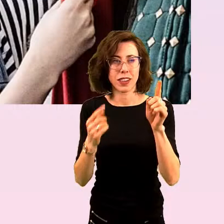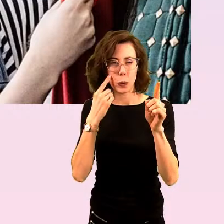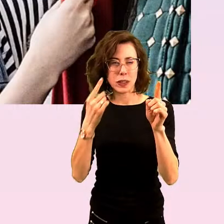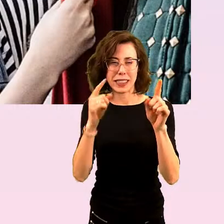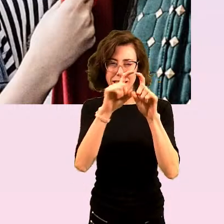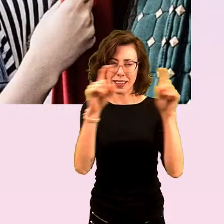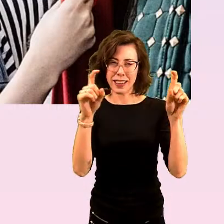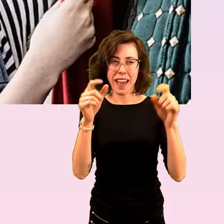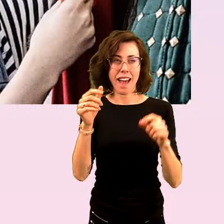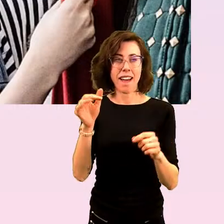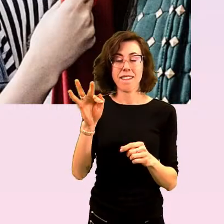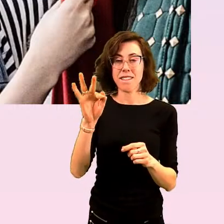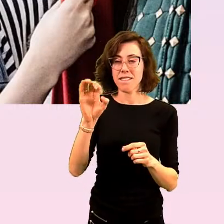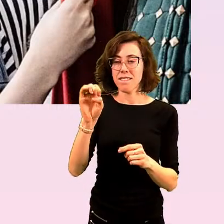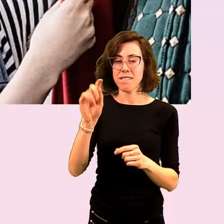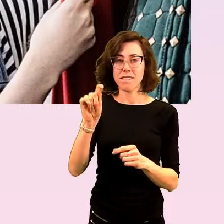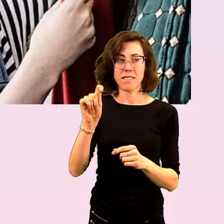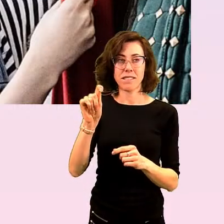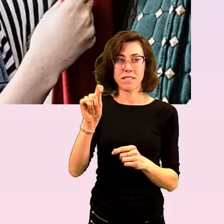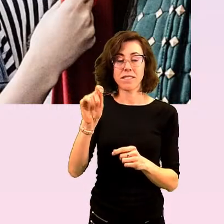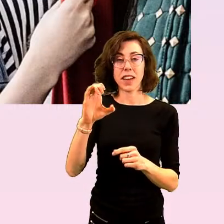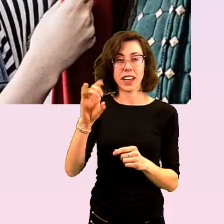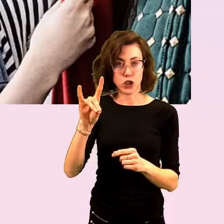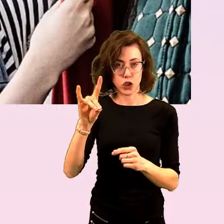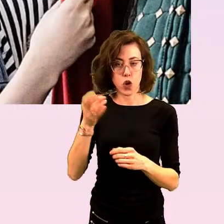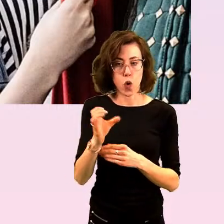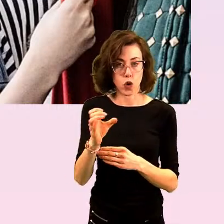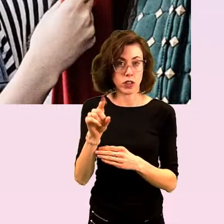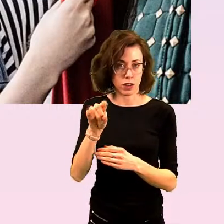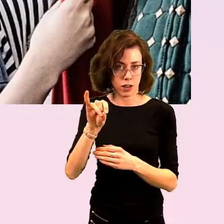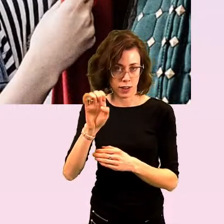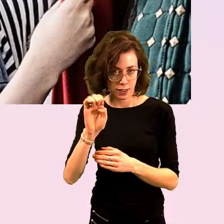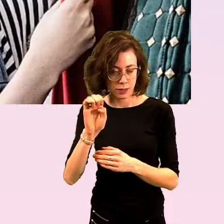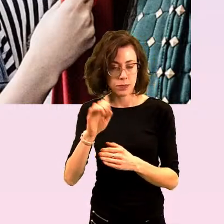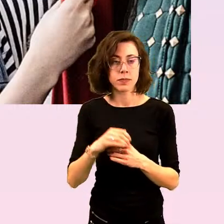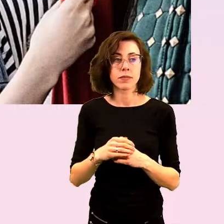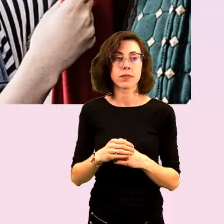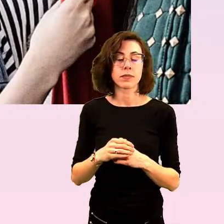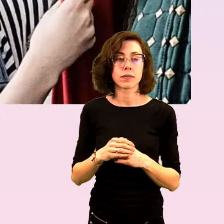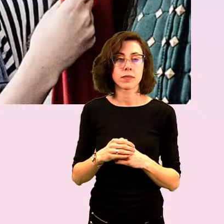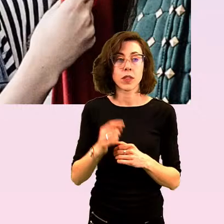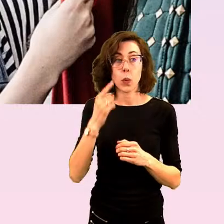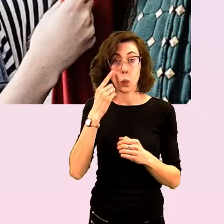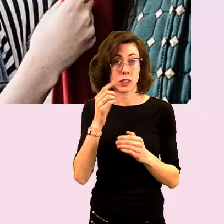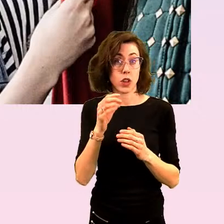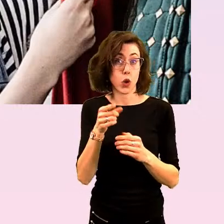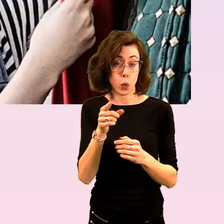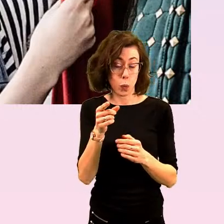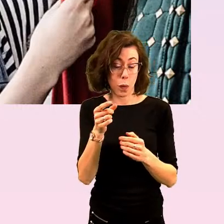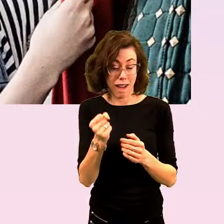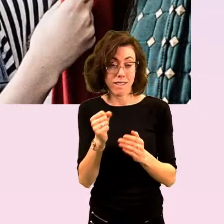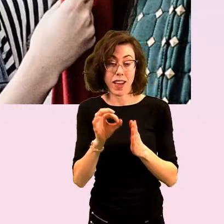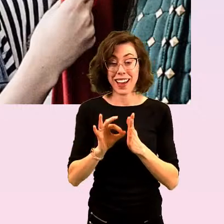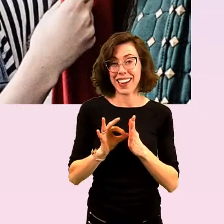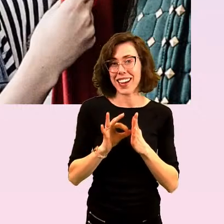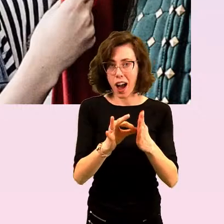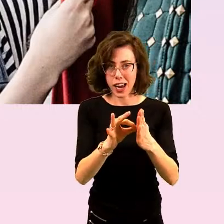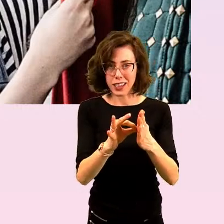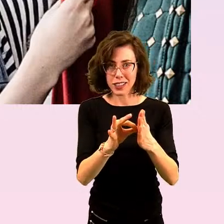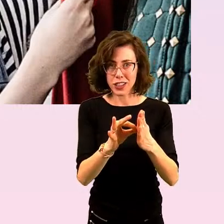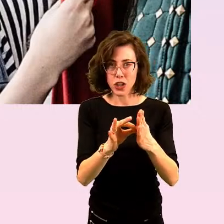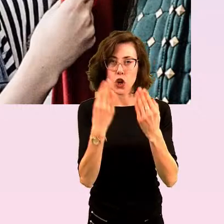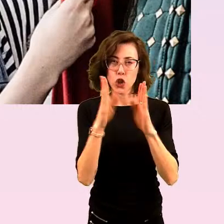fetchcourses.ie. And actually what you've seen in the last slide was we actually have a guide to how you can navigate the site, how you